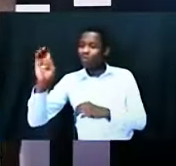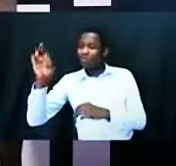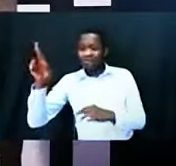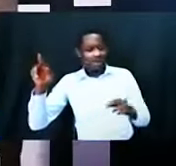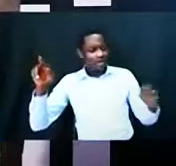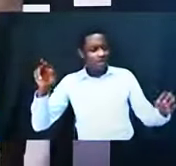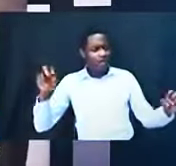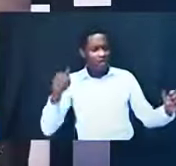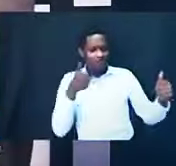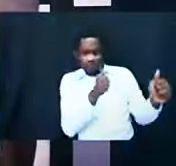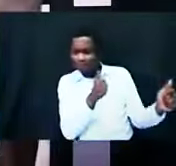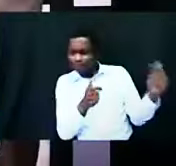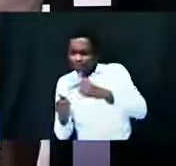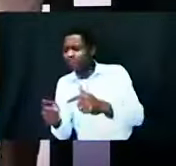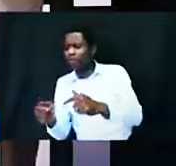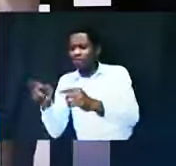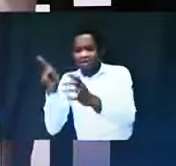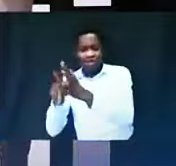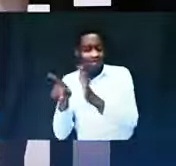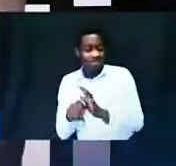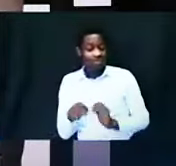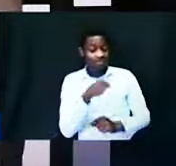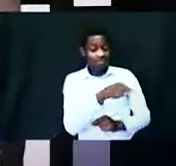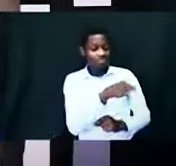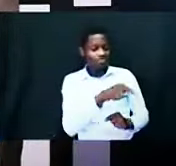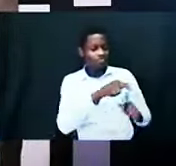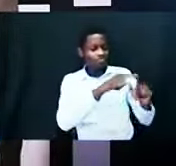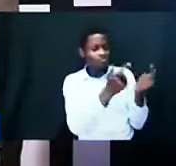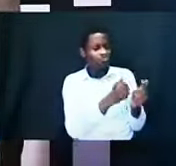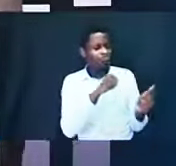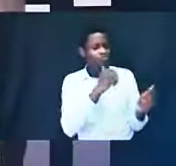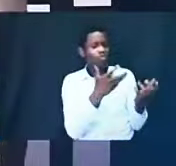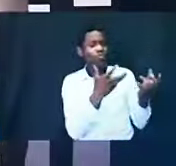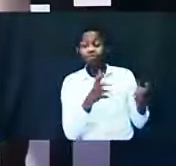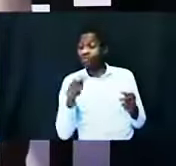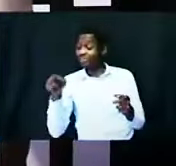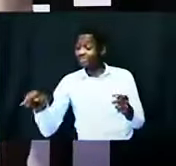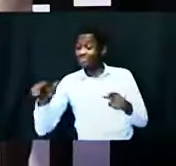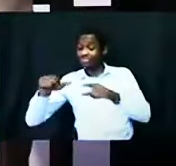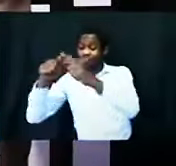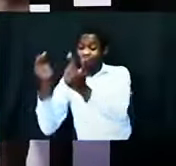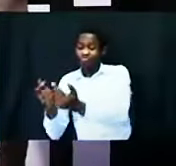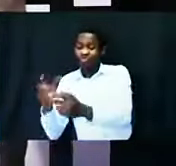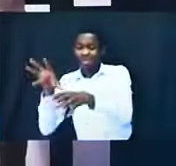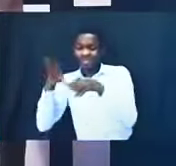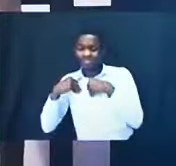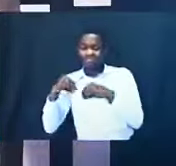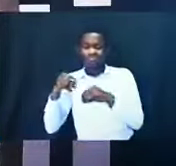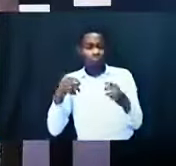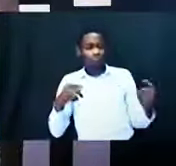They didn't want the Bereans to accept the word that Paul was preaching.